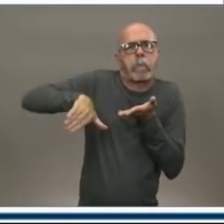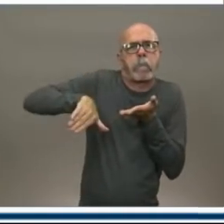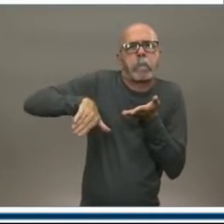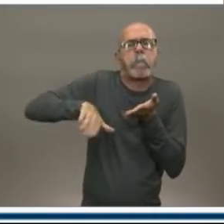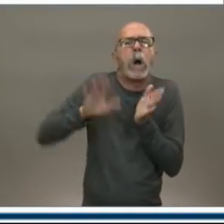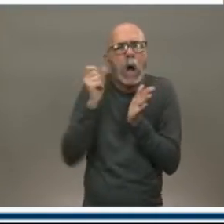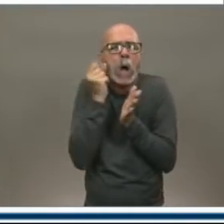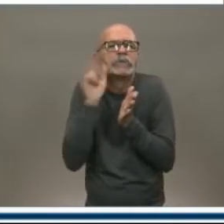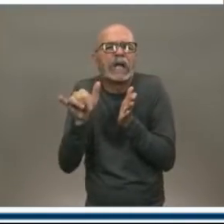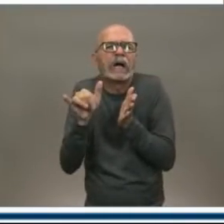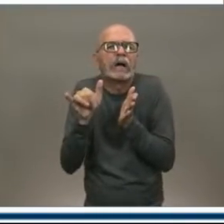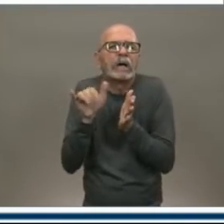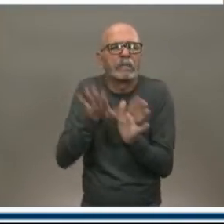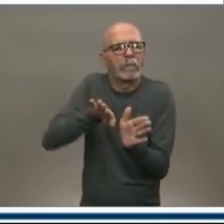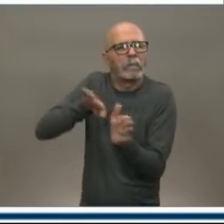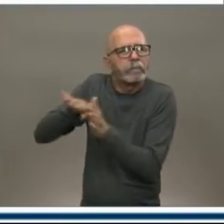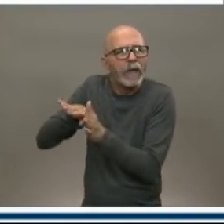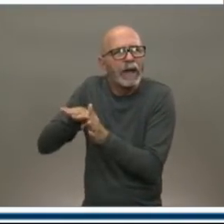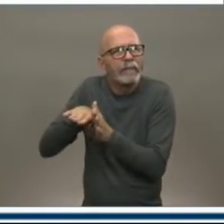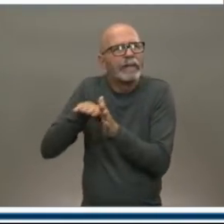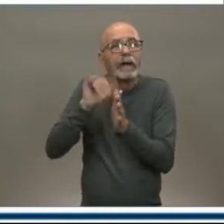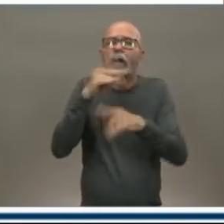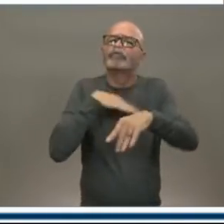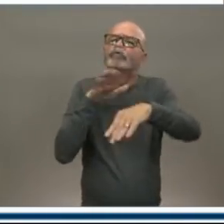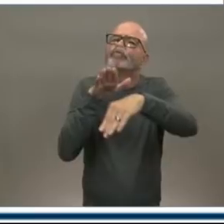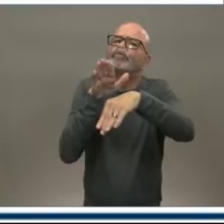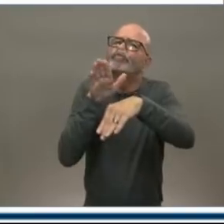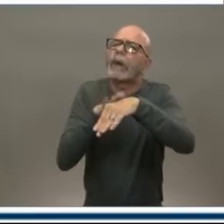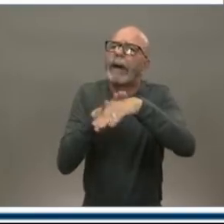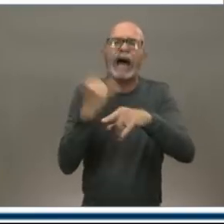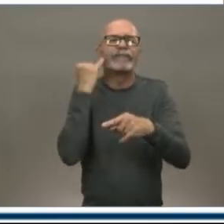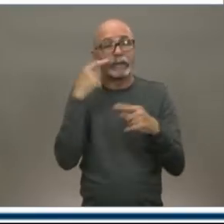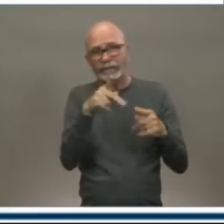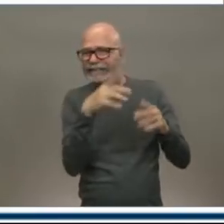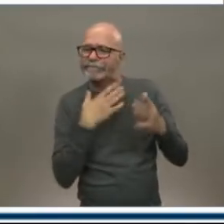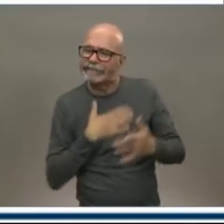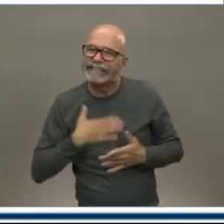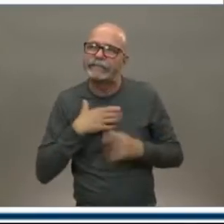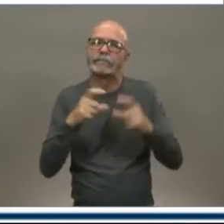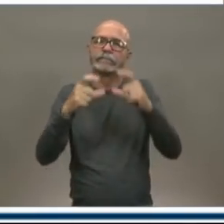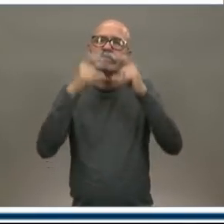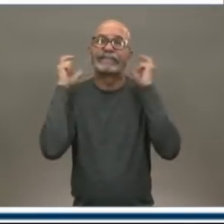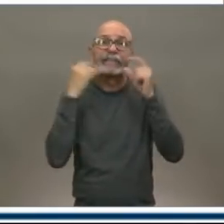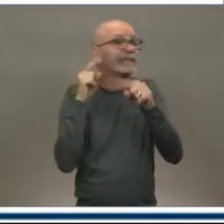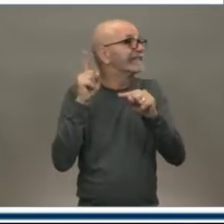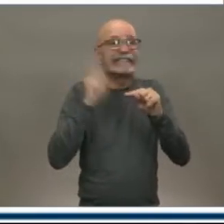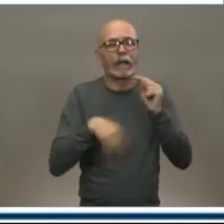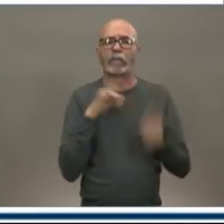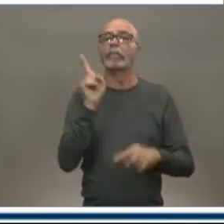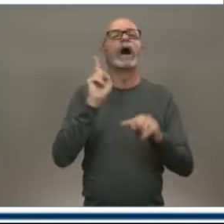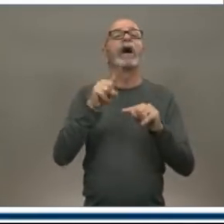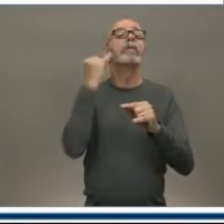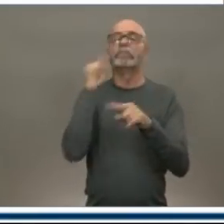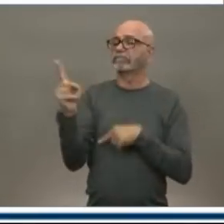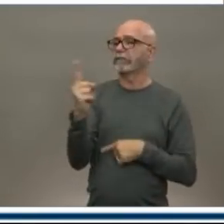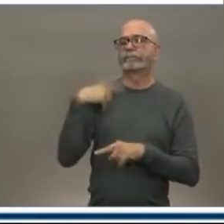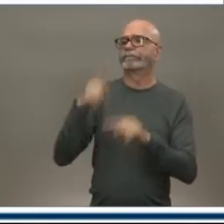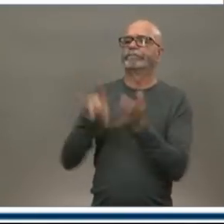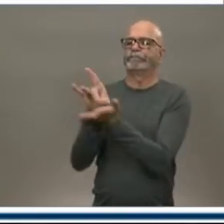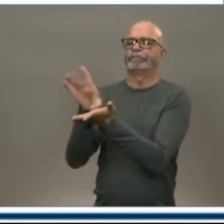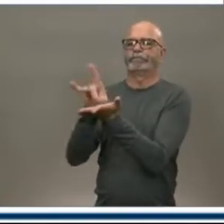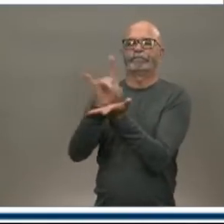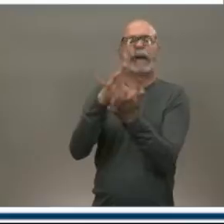mask, and please keep doing that, but we can't be denying people entry into a public